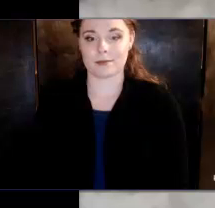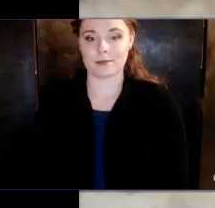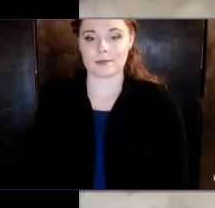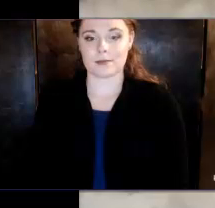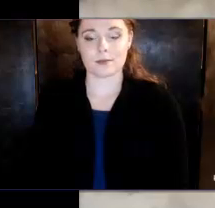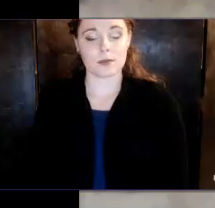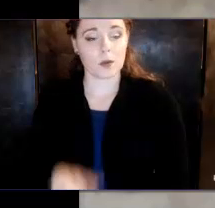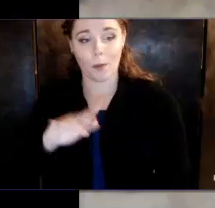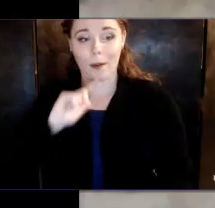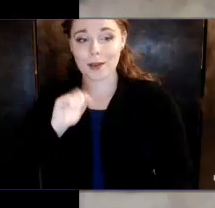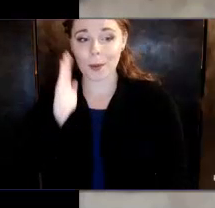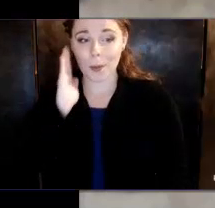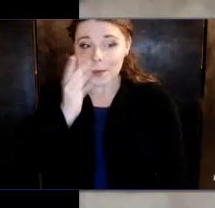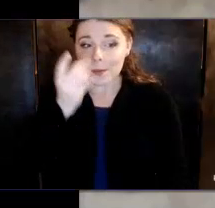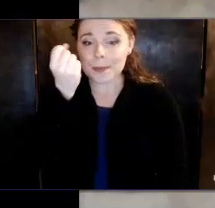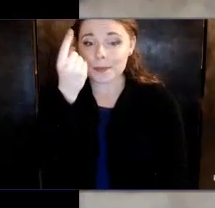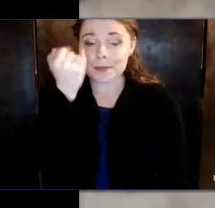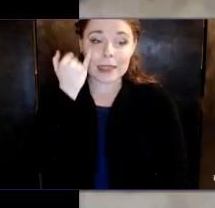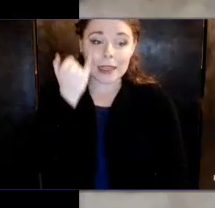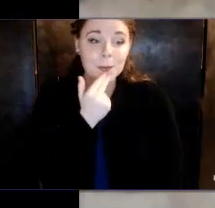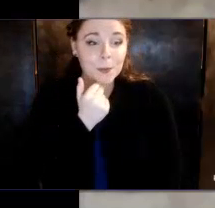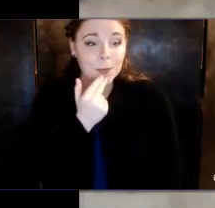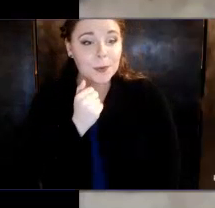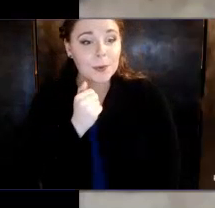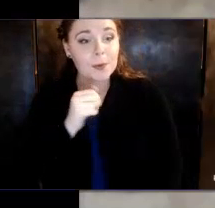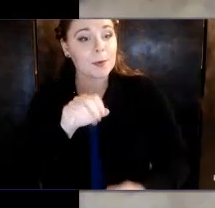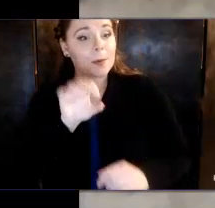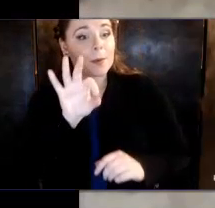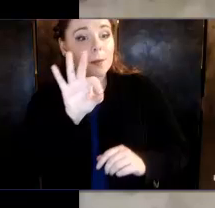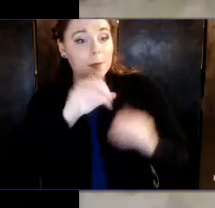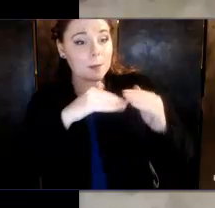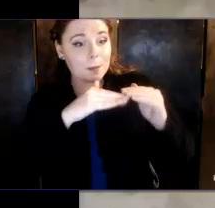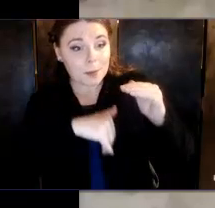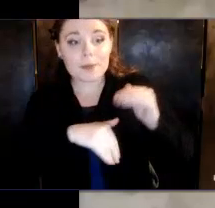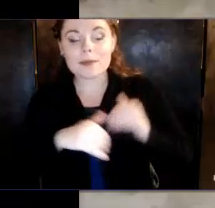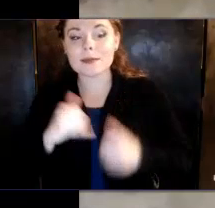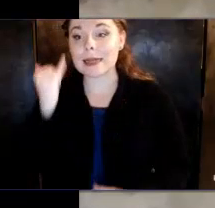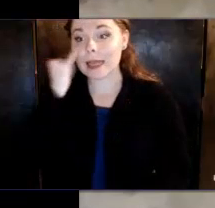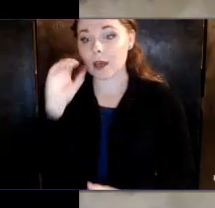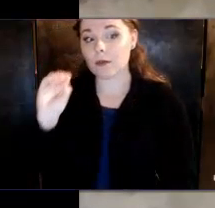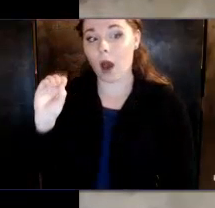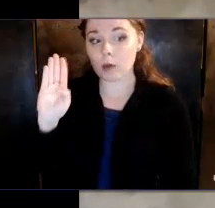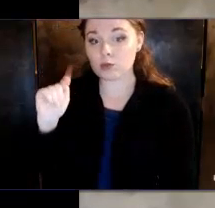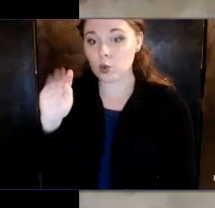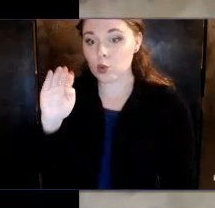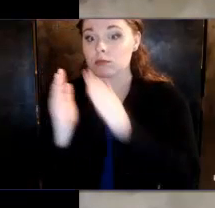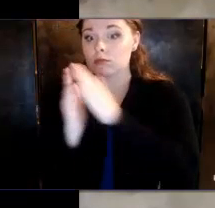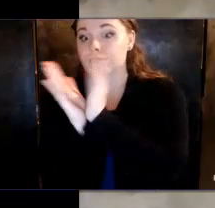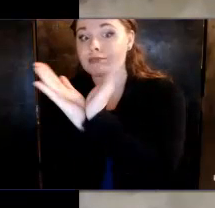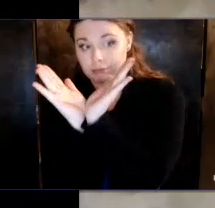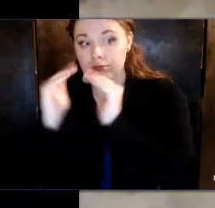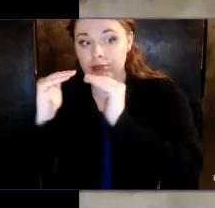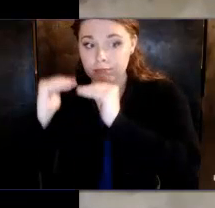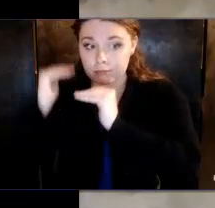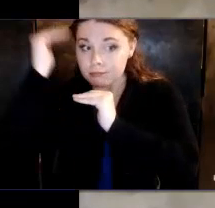Your answer should make sense. If it's an acute angle, it should be less than 90. If it's obtuse, it should be more than 90. And if it's close to 90, then